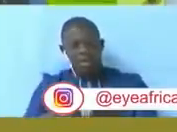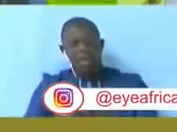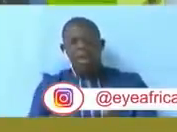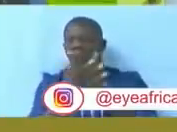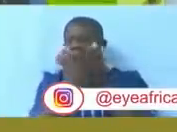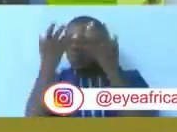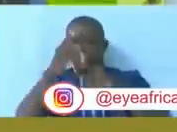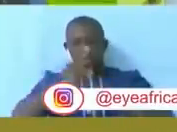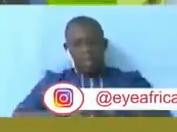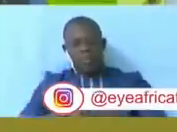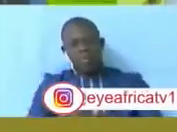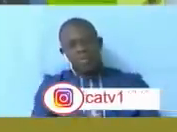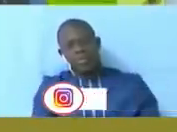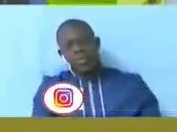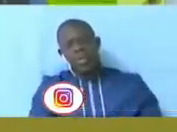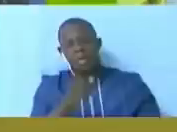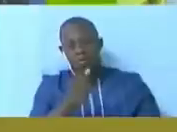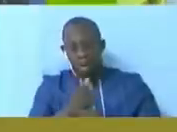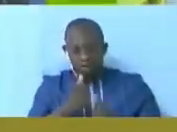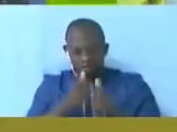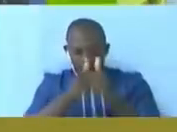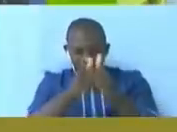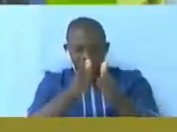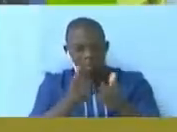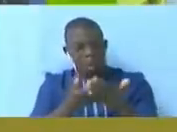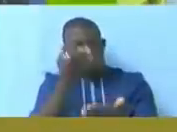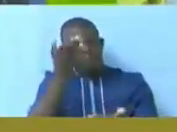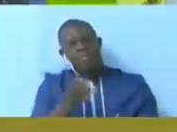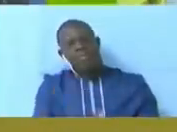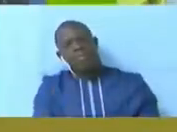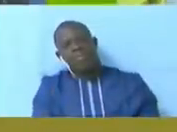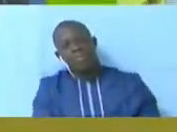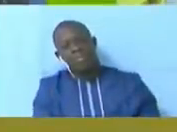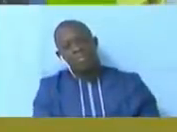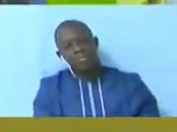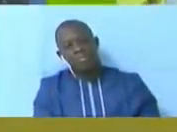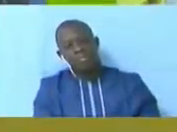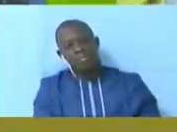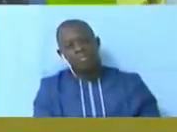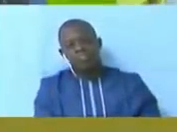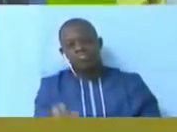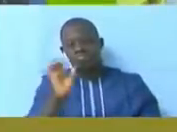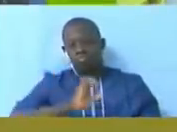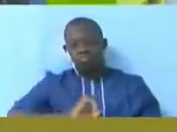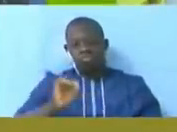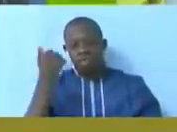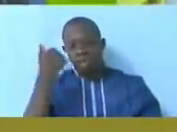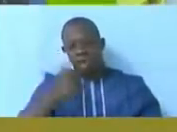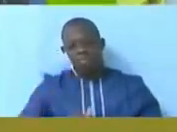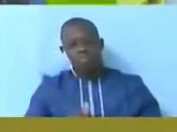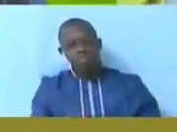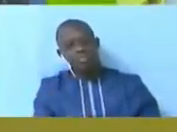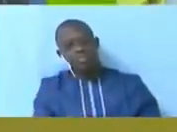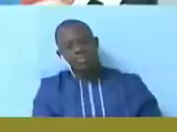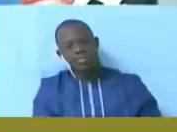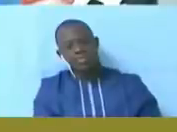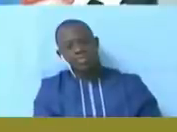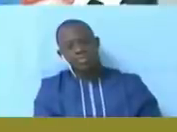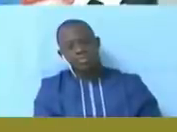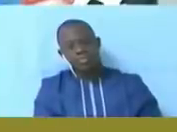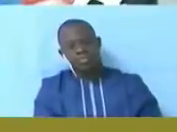Number of times. Sinyajama. It follow ups. Ngambulata no kang. Nothing happened. Umanke. Were you able